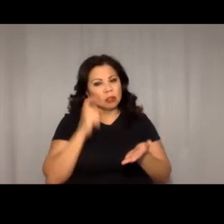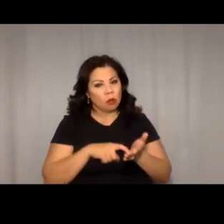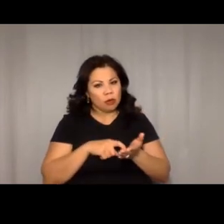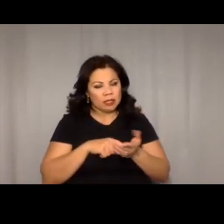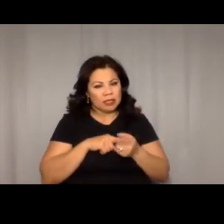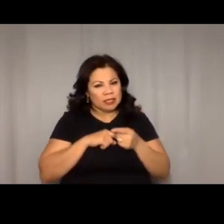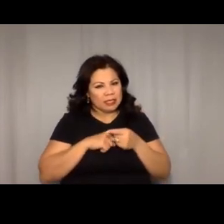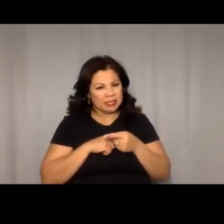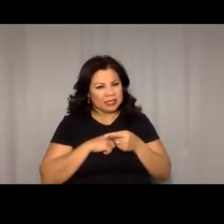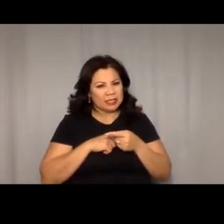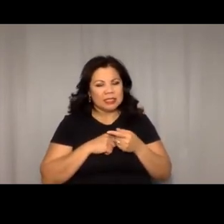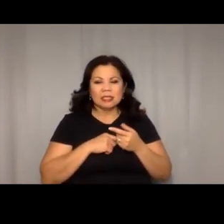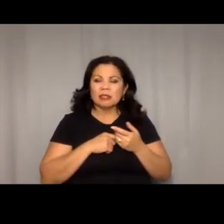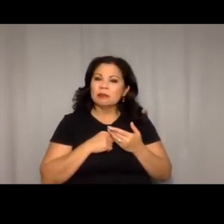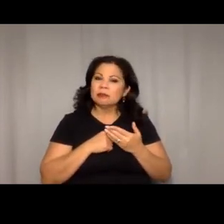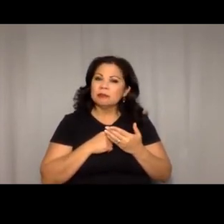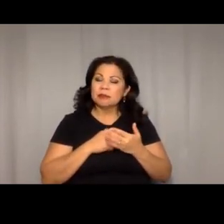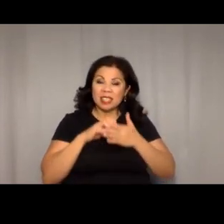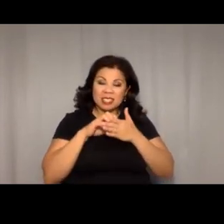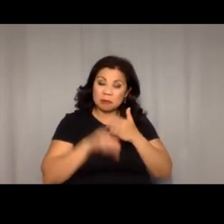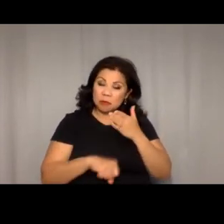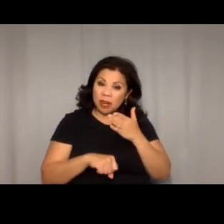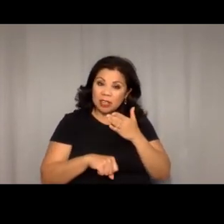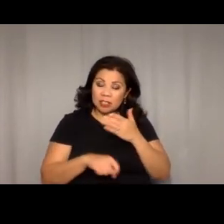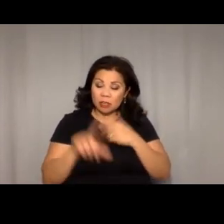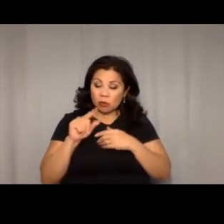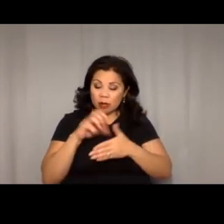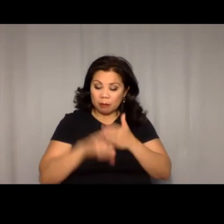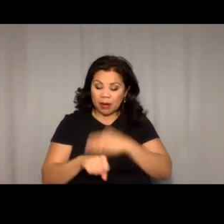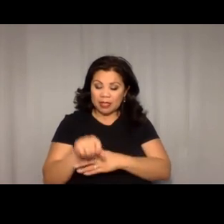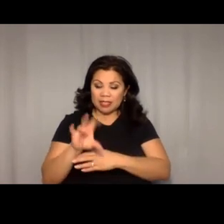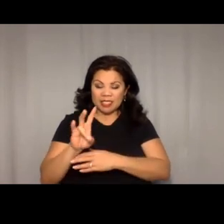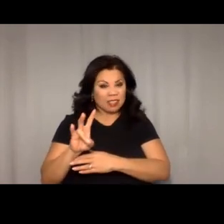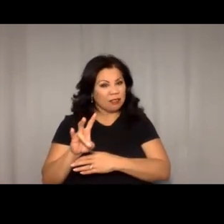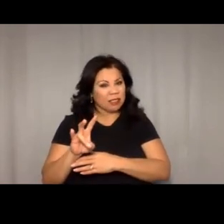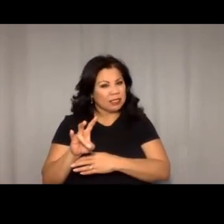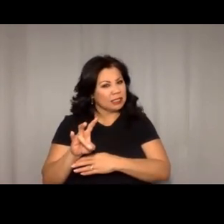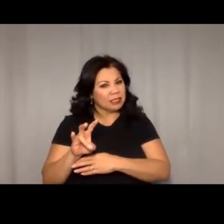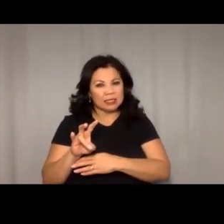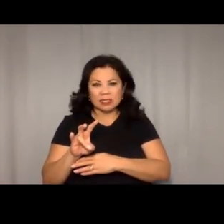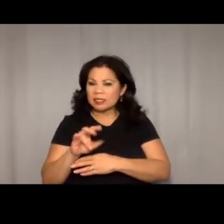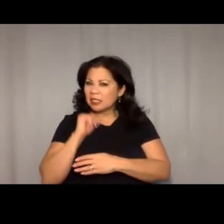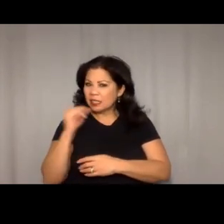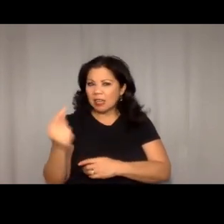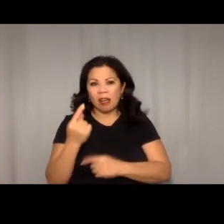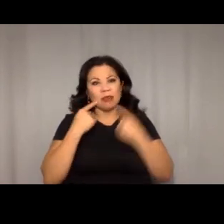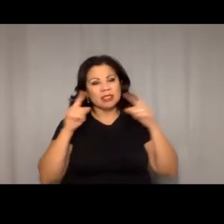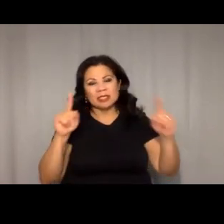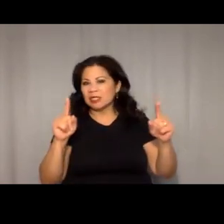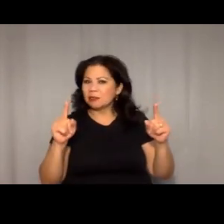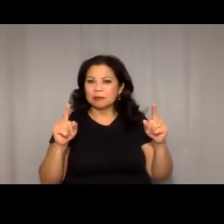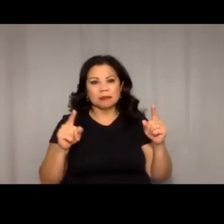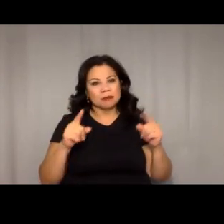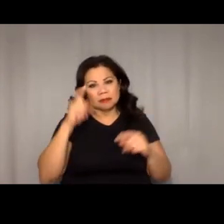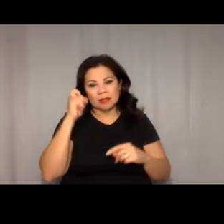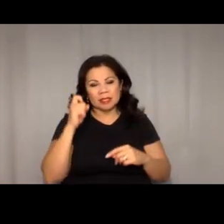one, sometimes subtracting 20 minus 7 won't always work in this case, because look,